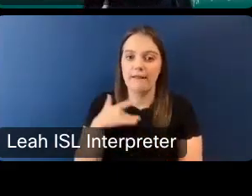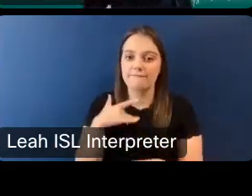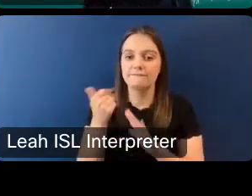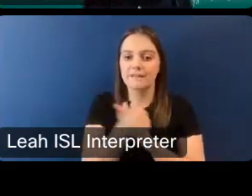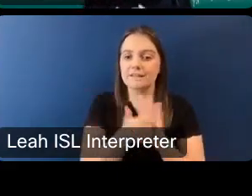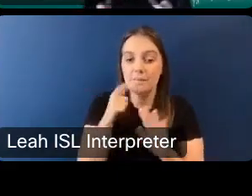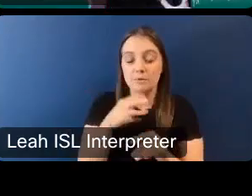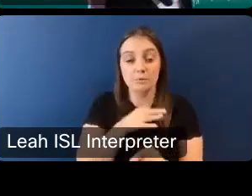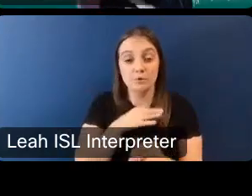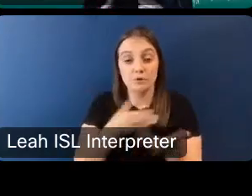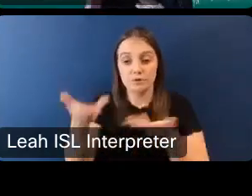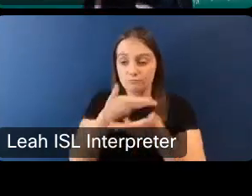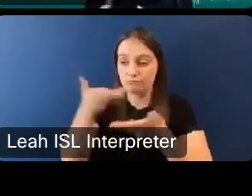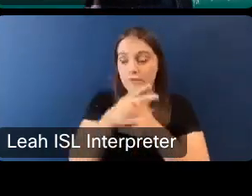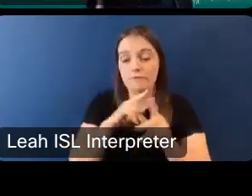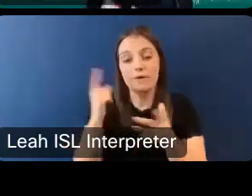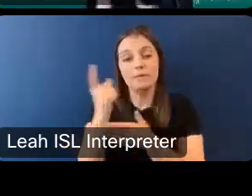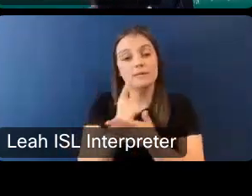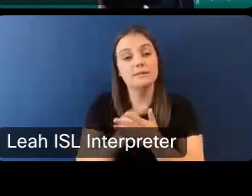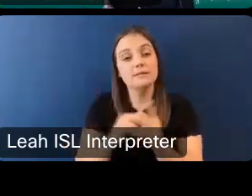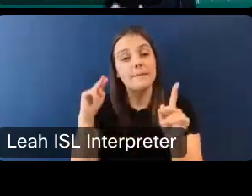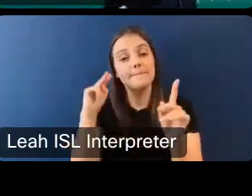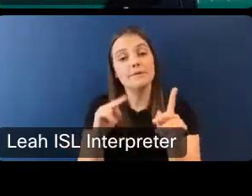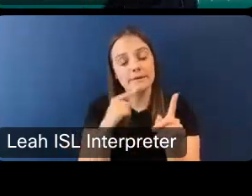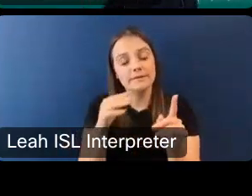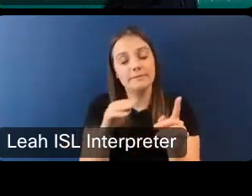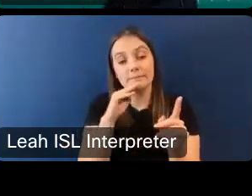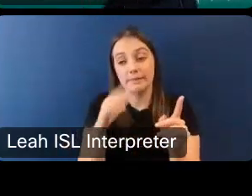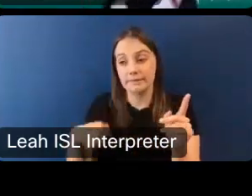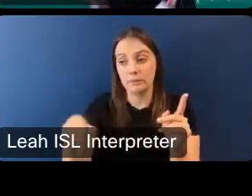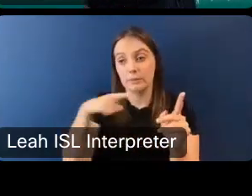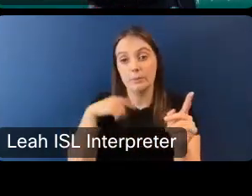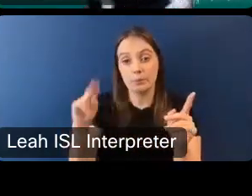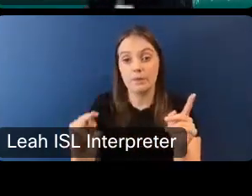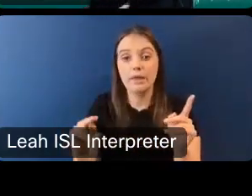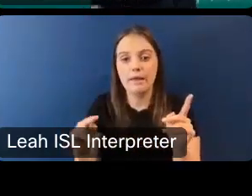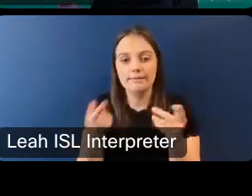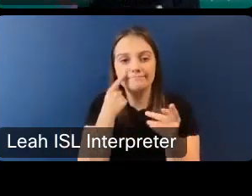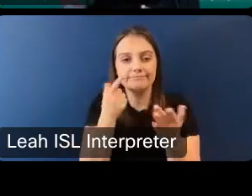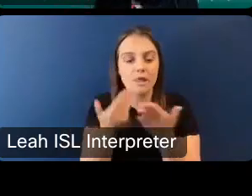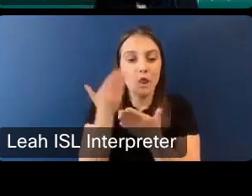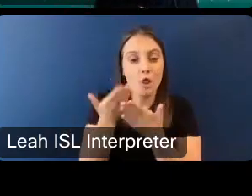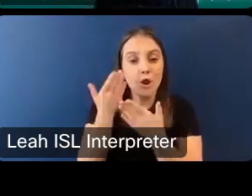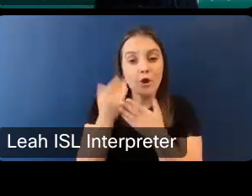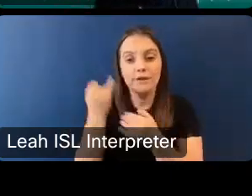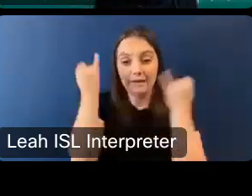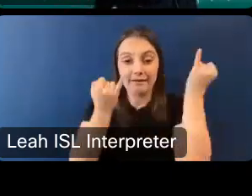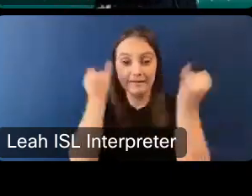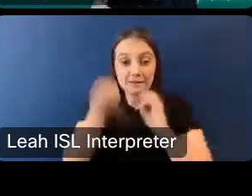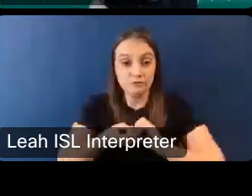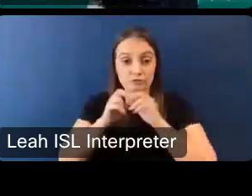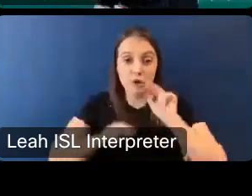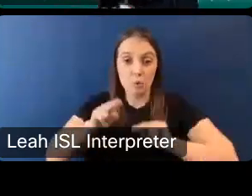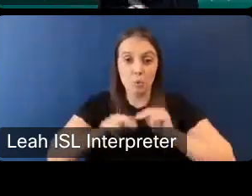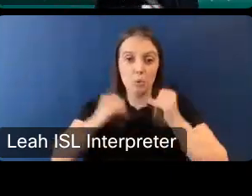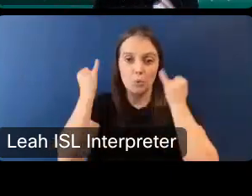design perspective. So that would enable us to look at those the learning, look at the ideas and develop some concepts. So one